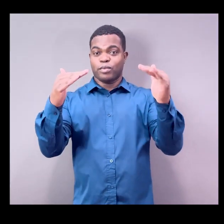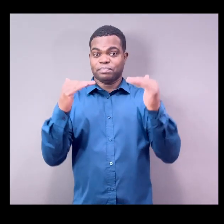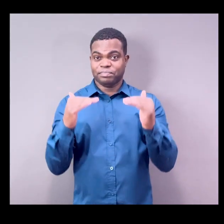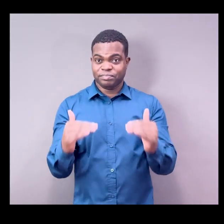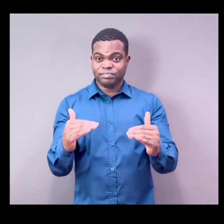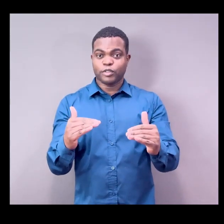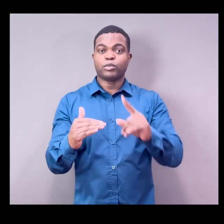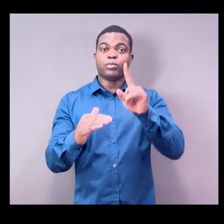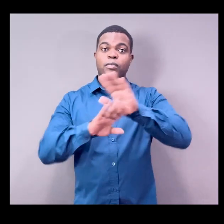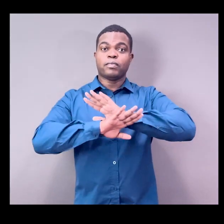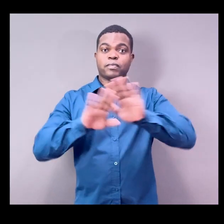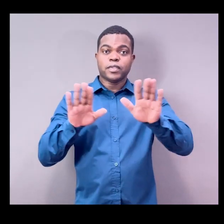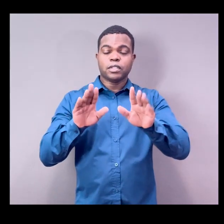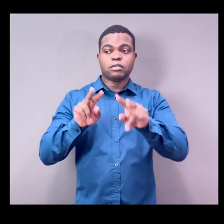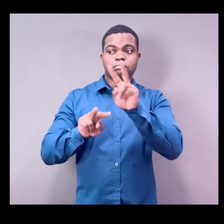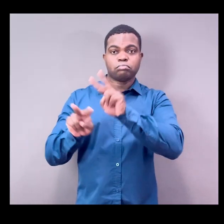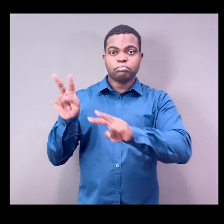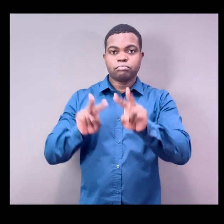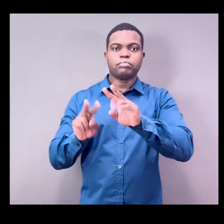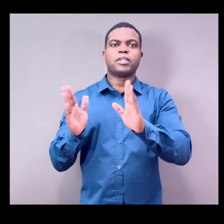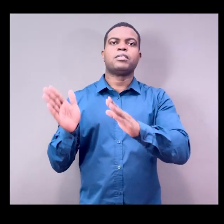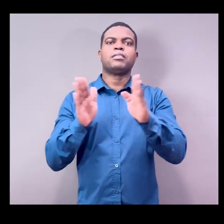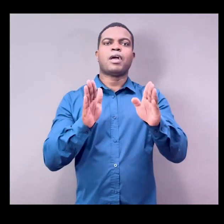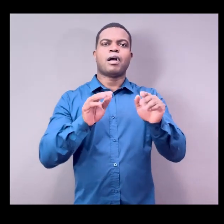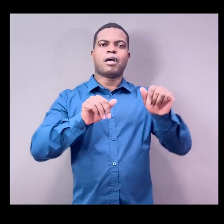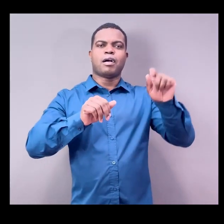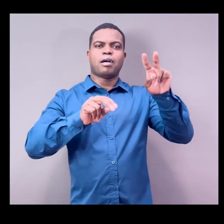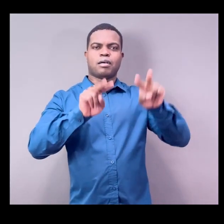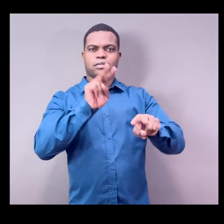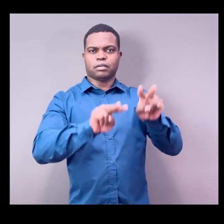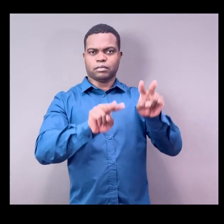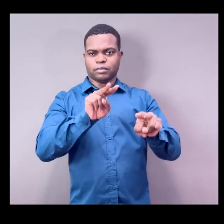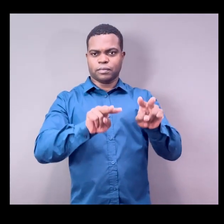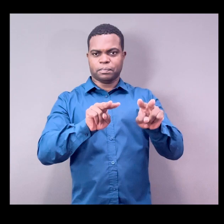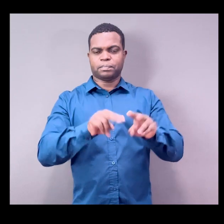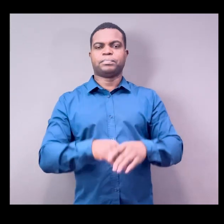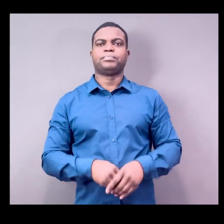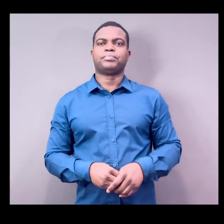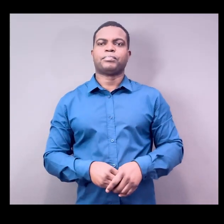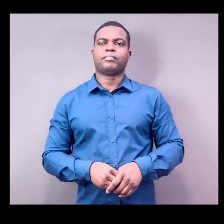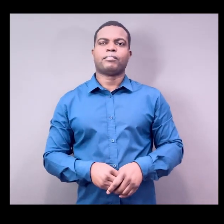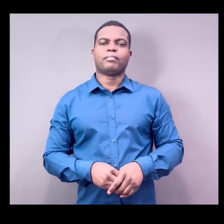Now, after you have done that, you have assessed